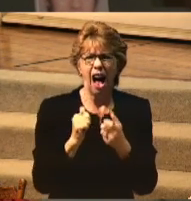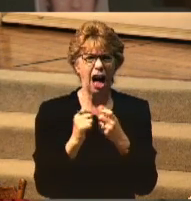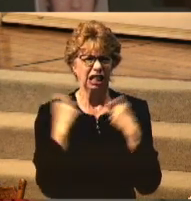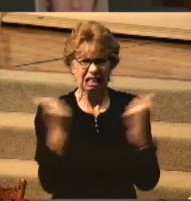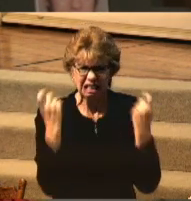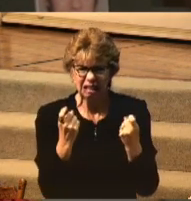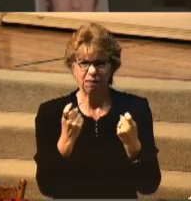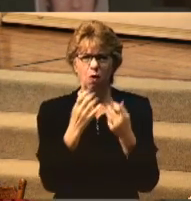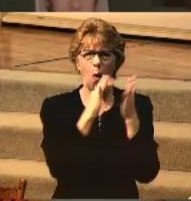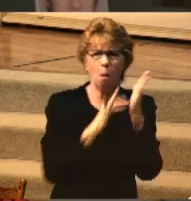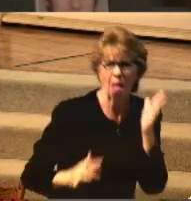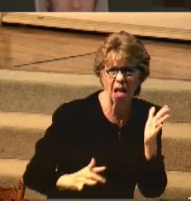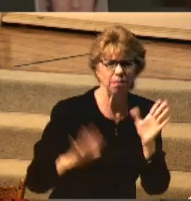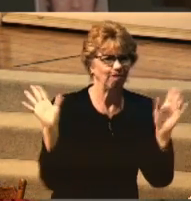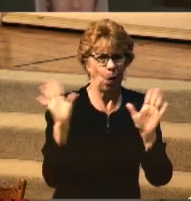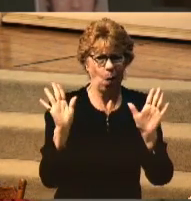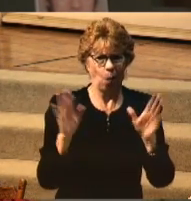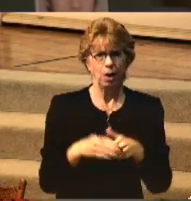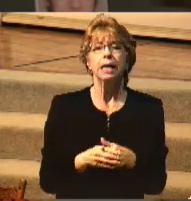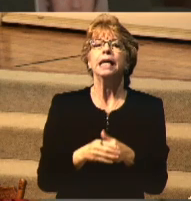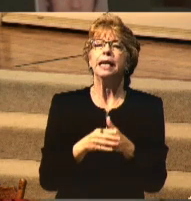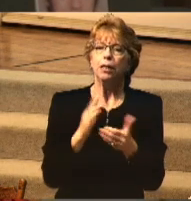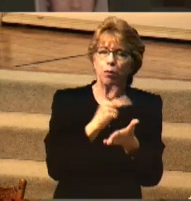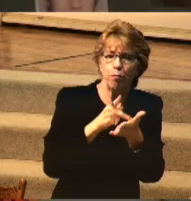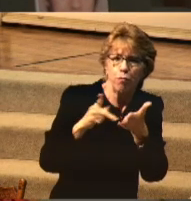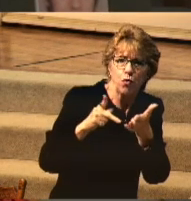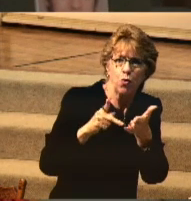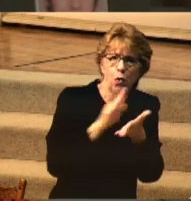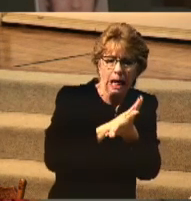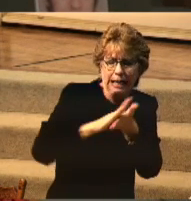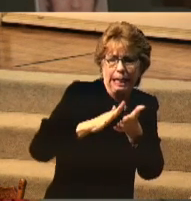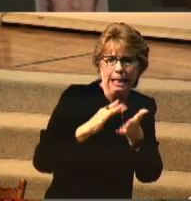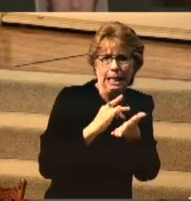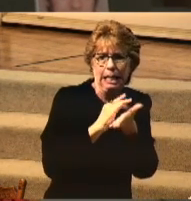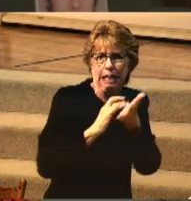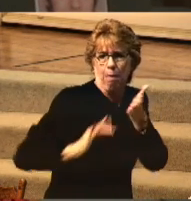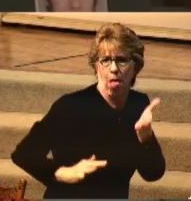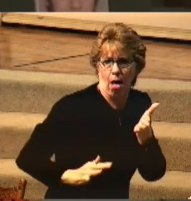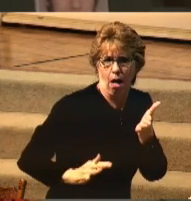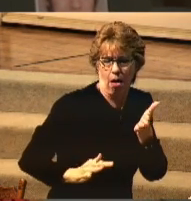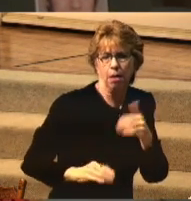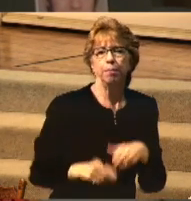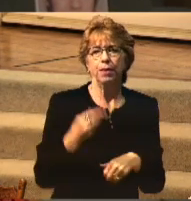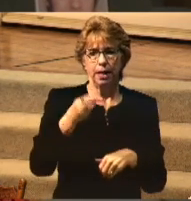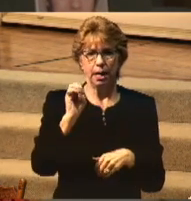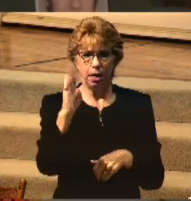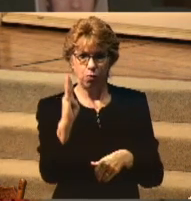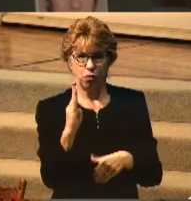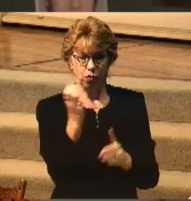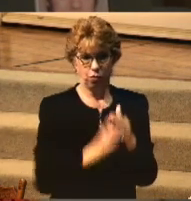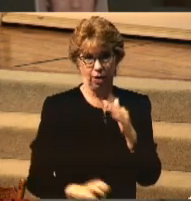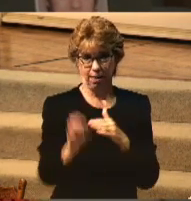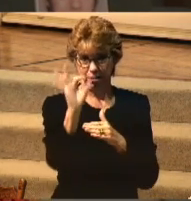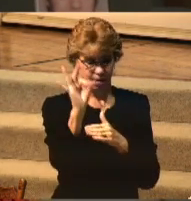of another man. Hold your place there and turn to Hebrews, if you will. Hebrews chapter number 9.